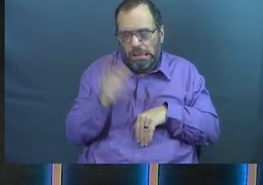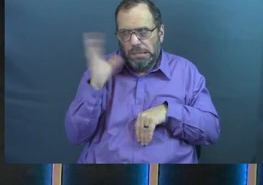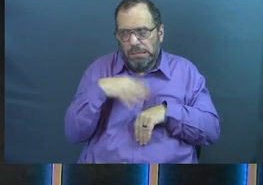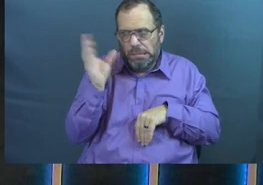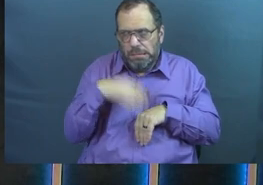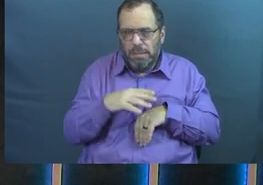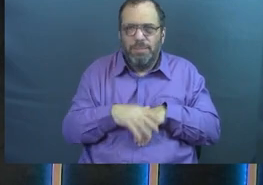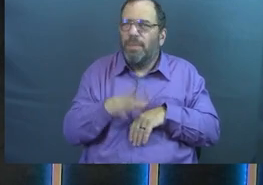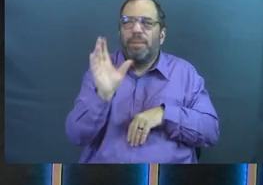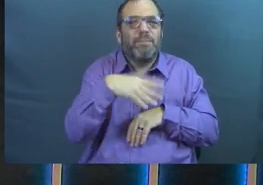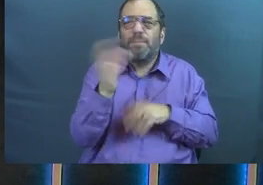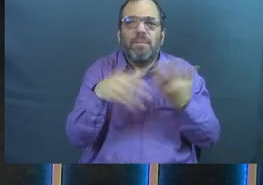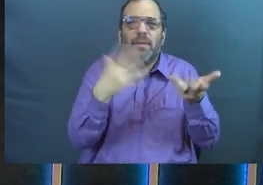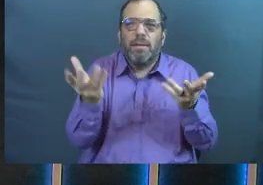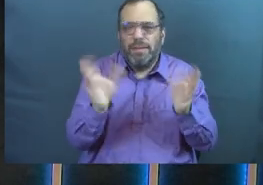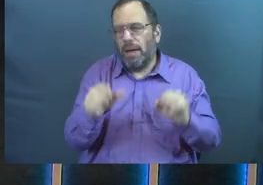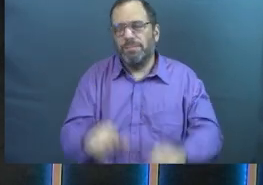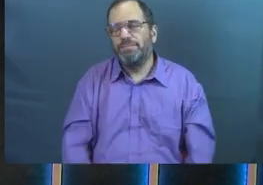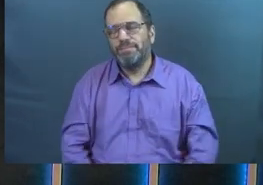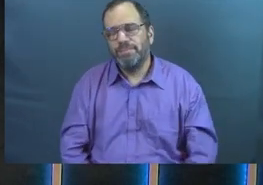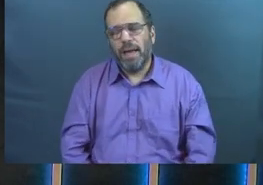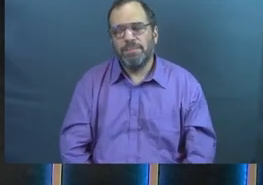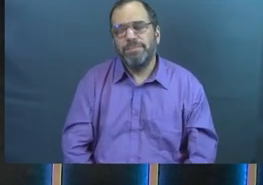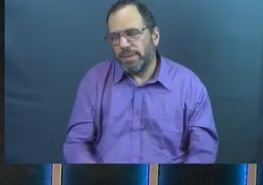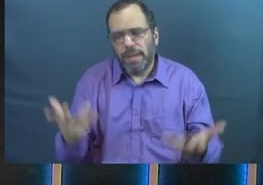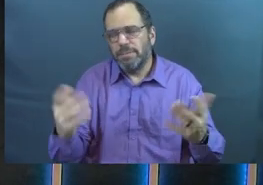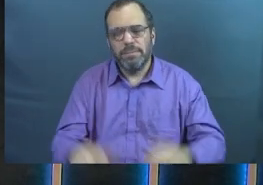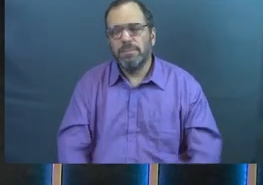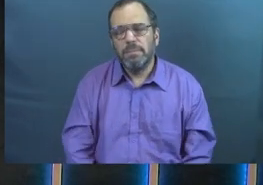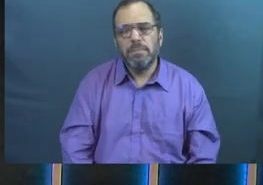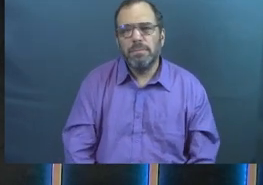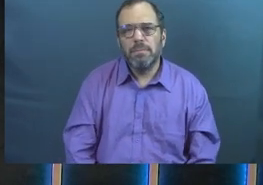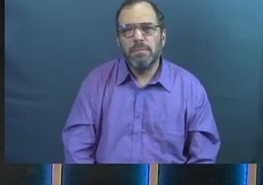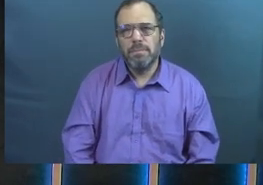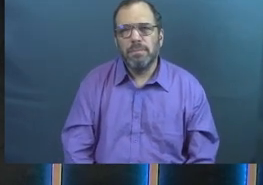And it's like, you know, and you, yeah. Yeah.